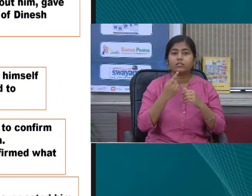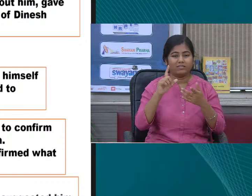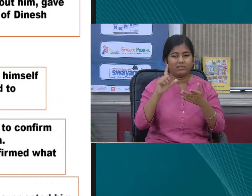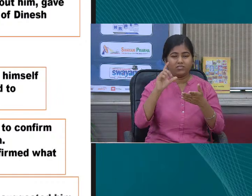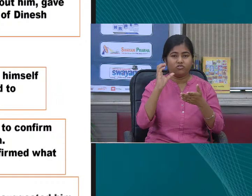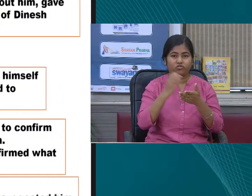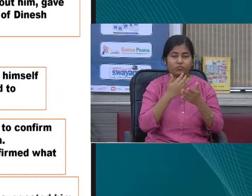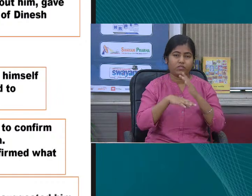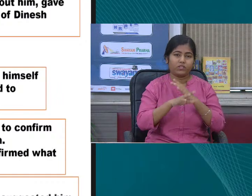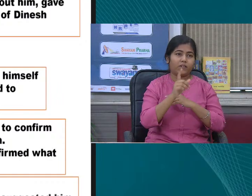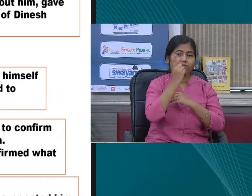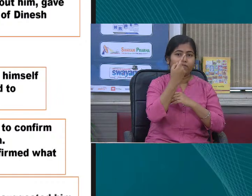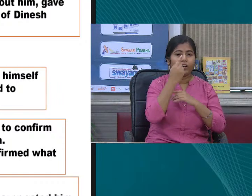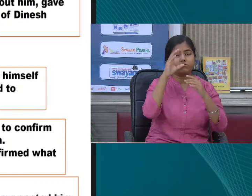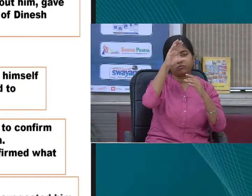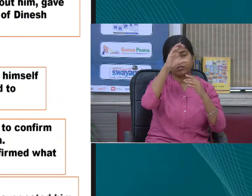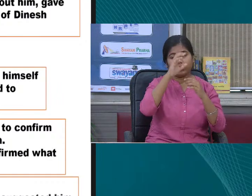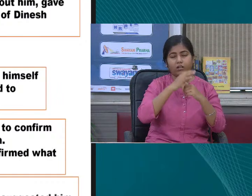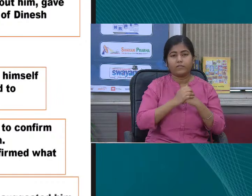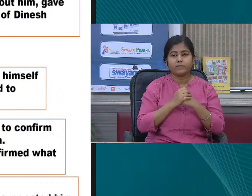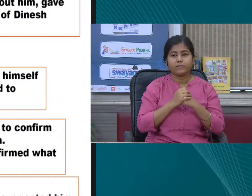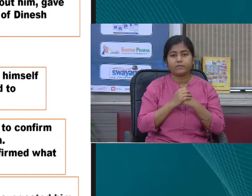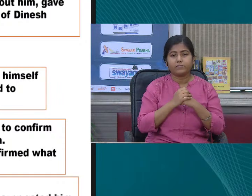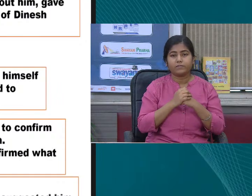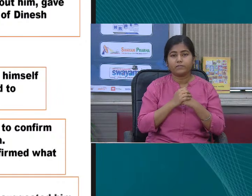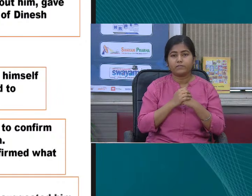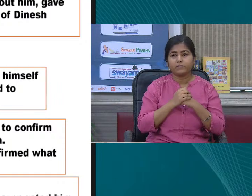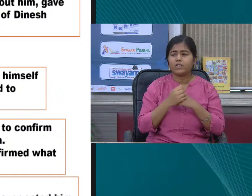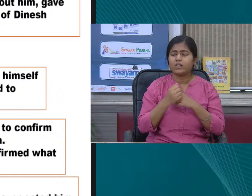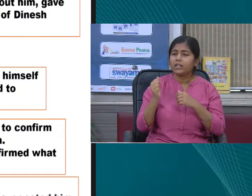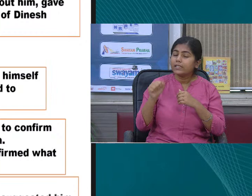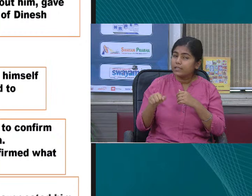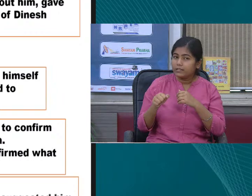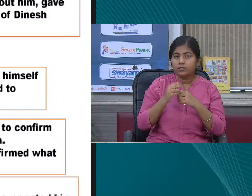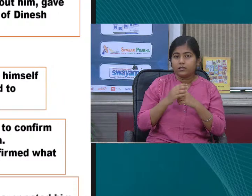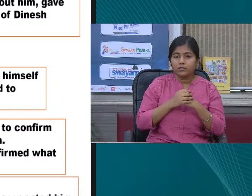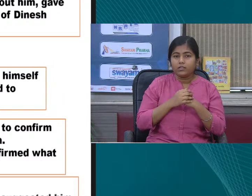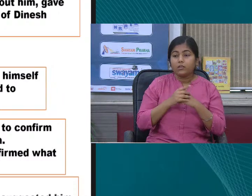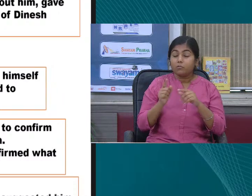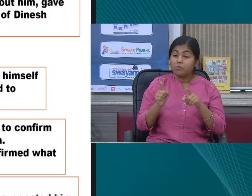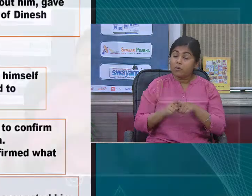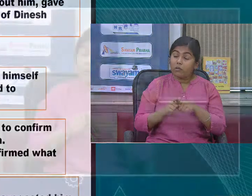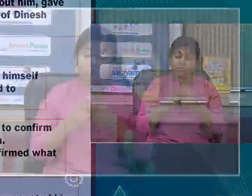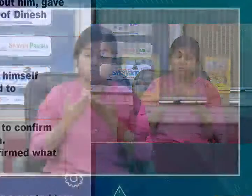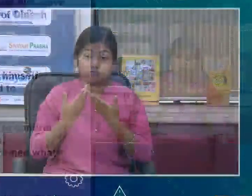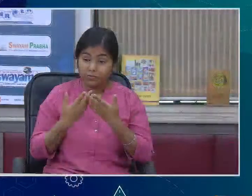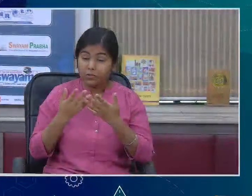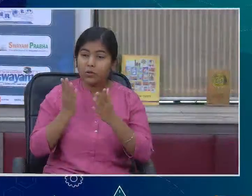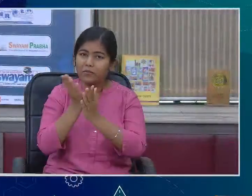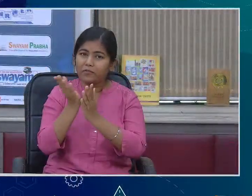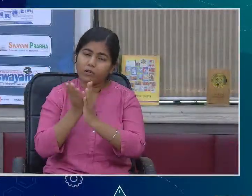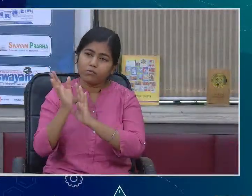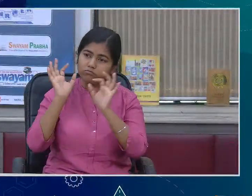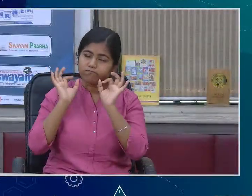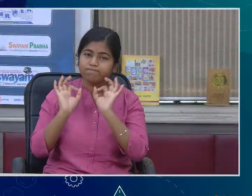lesson. Yes, Tanvi? Yes, ma'am. Ma'am, that's a wonderful method you